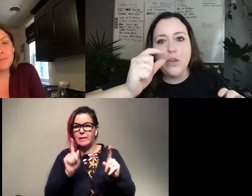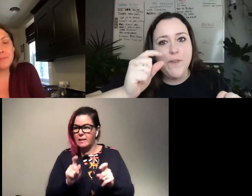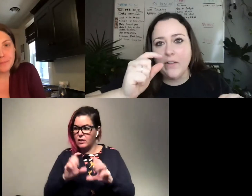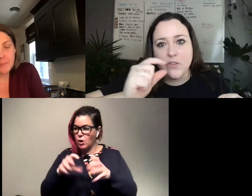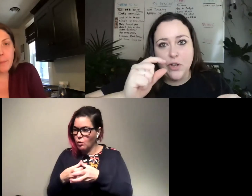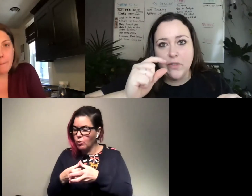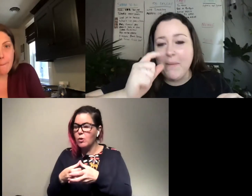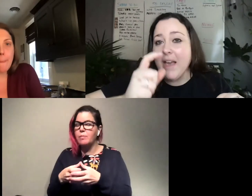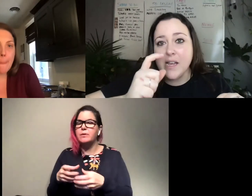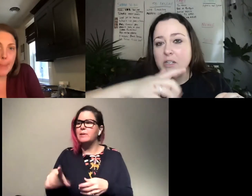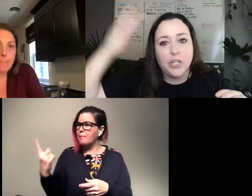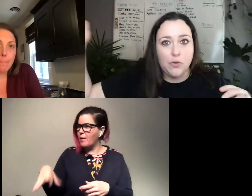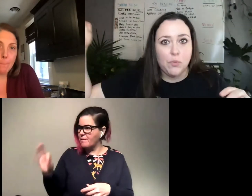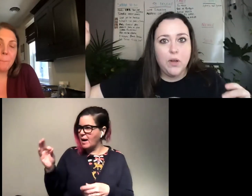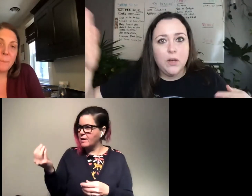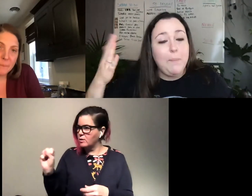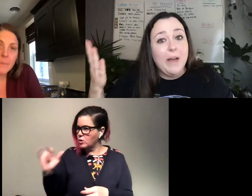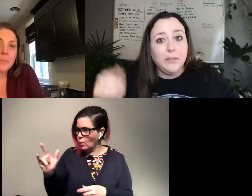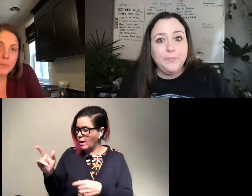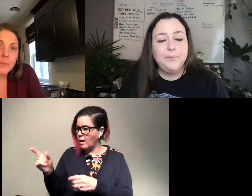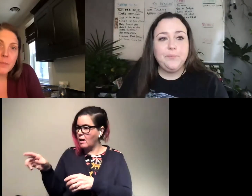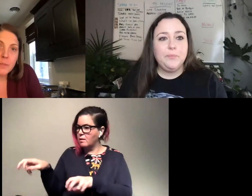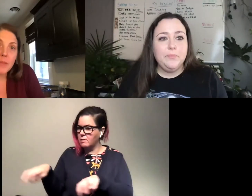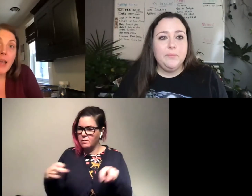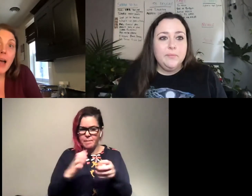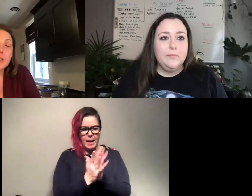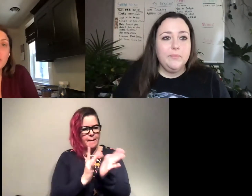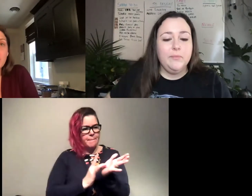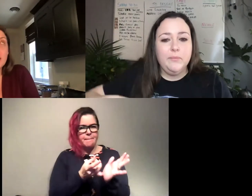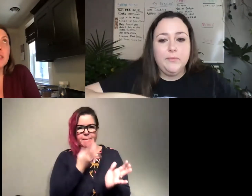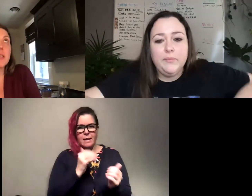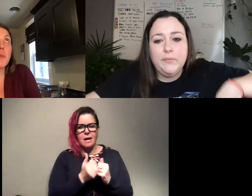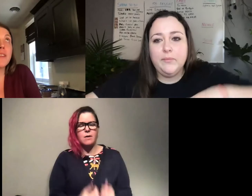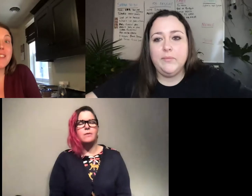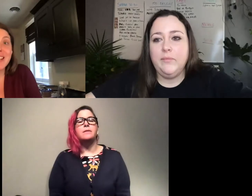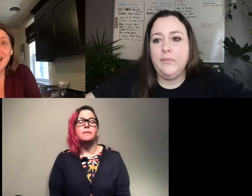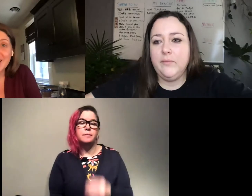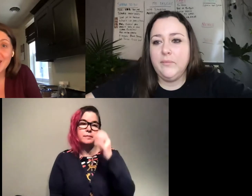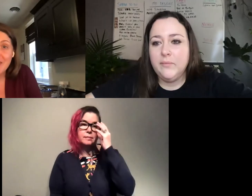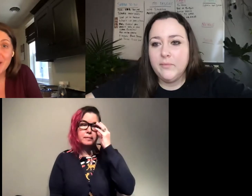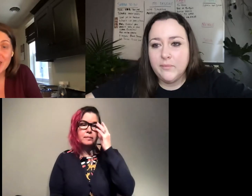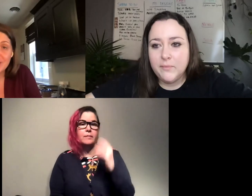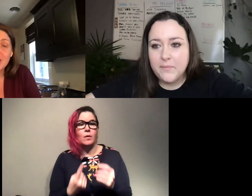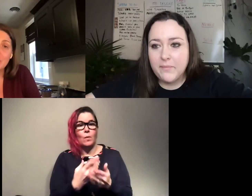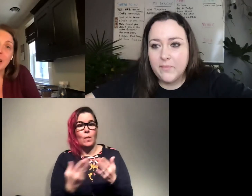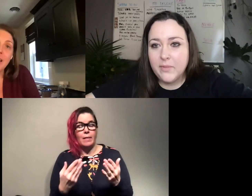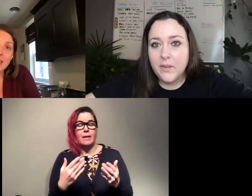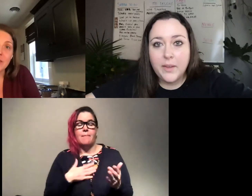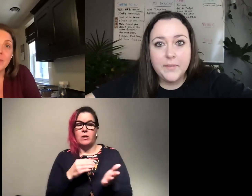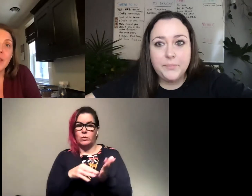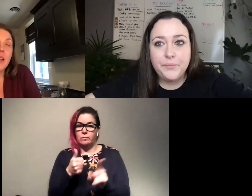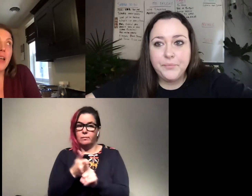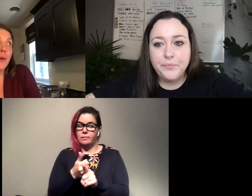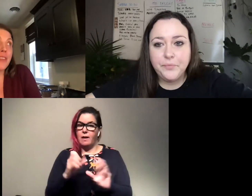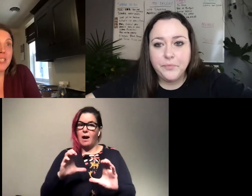thing that you found in the soil that makes it to a pill? Yeah, so that's one of the things I actually have my students do in the